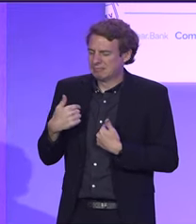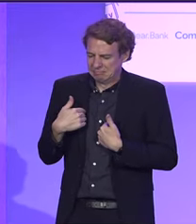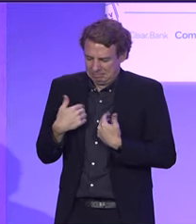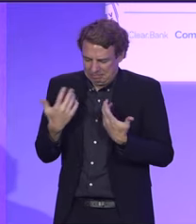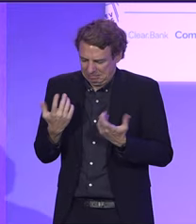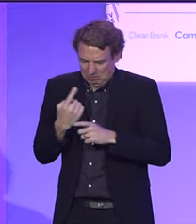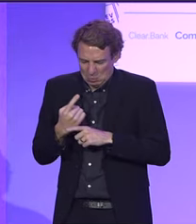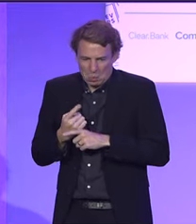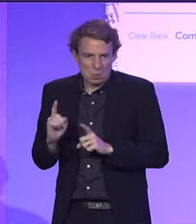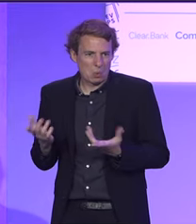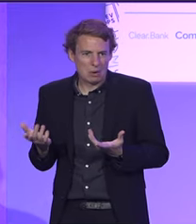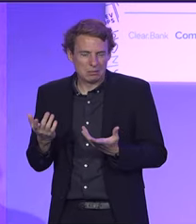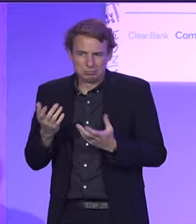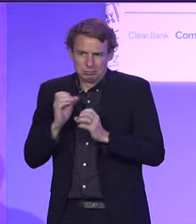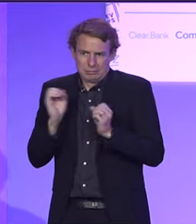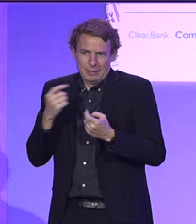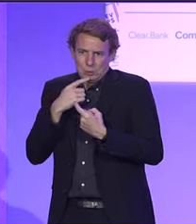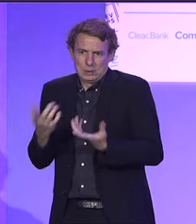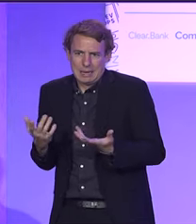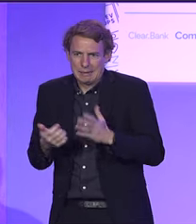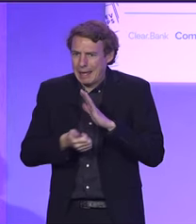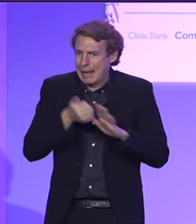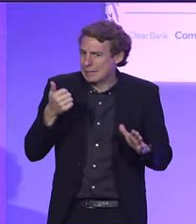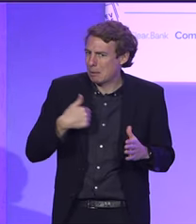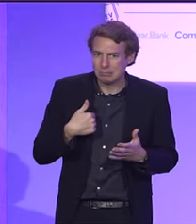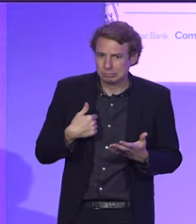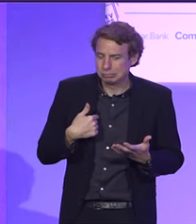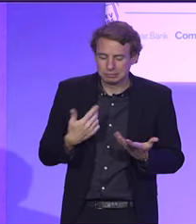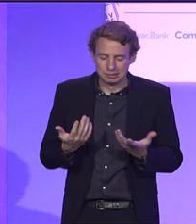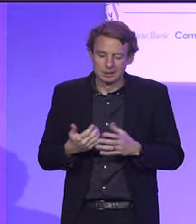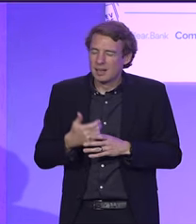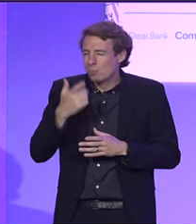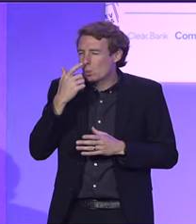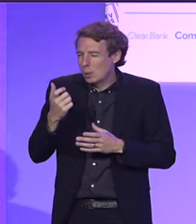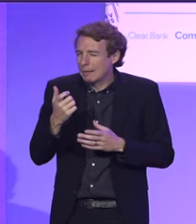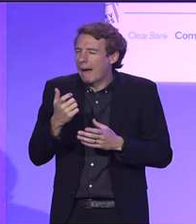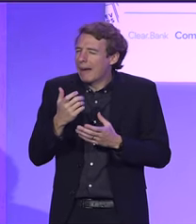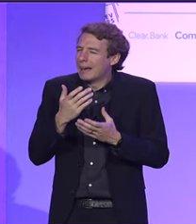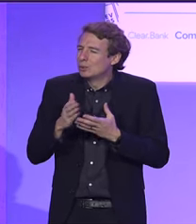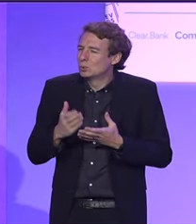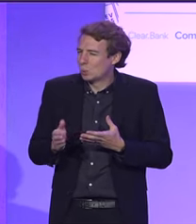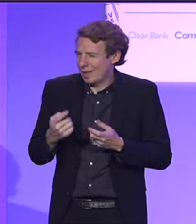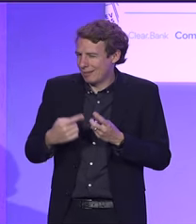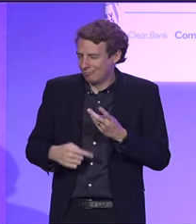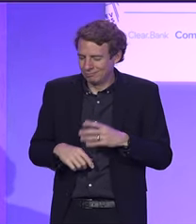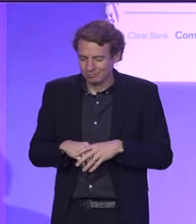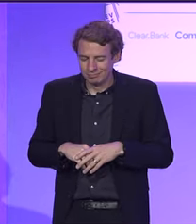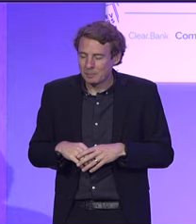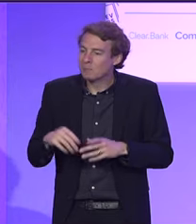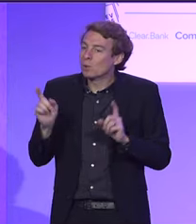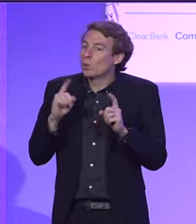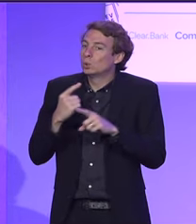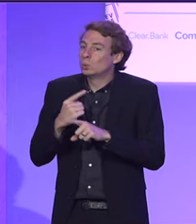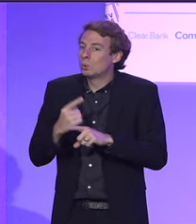expert. Others know more than me. Well, this is something we can actually deal with. So, what to talk about? Well, you all solve problems